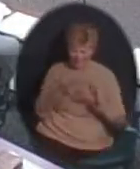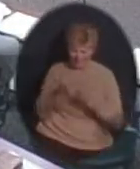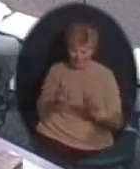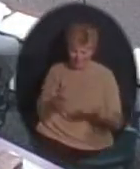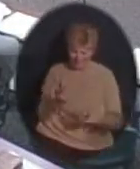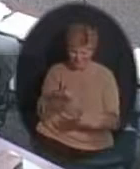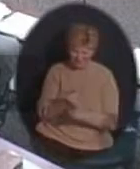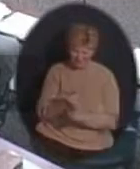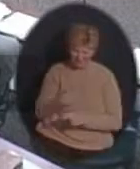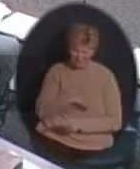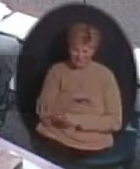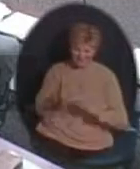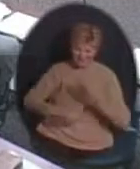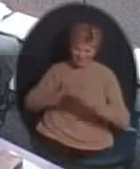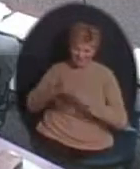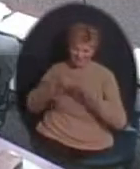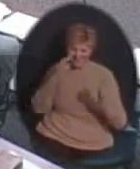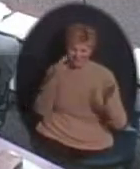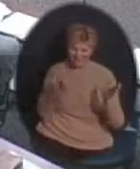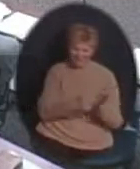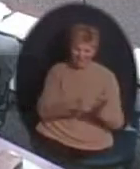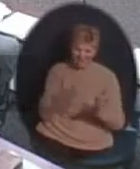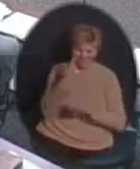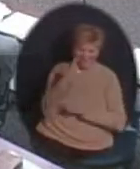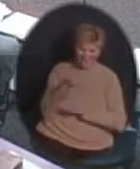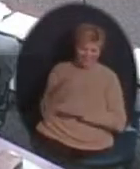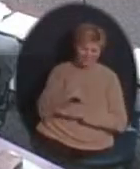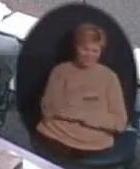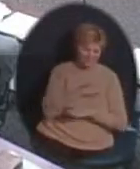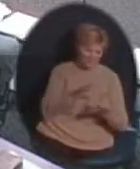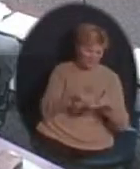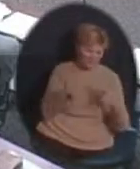Our next recognition is actually for our district,